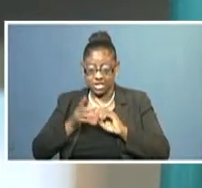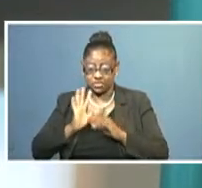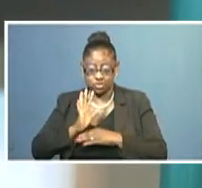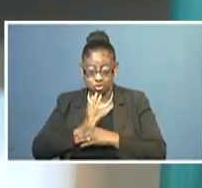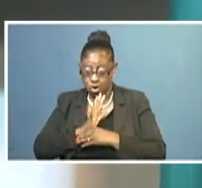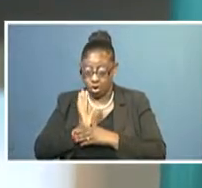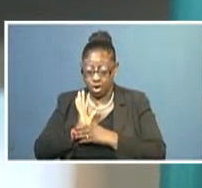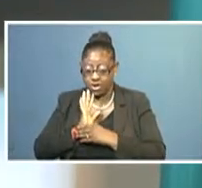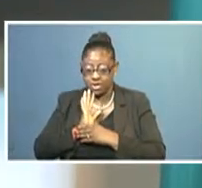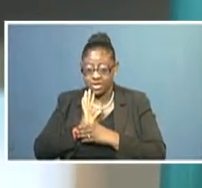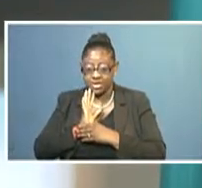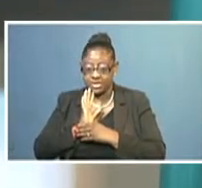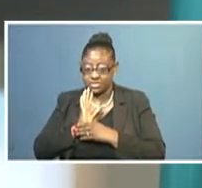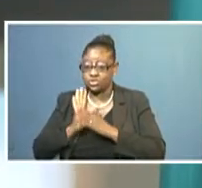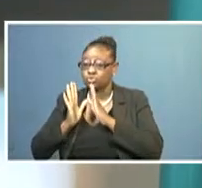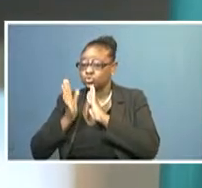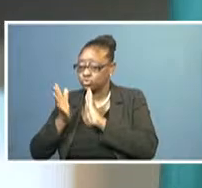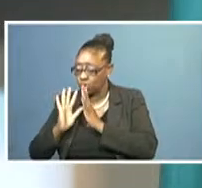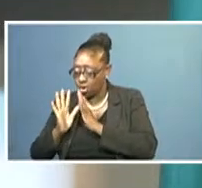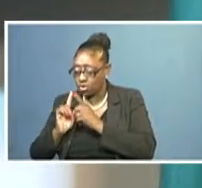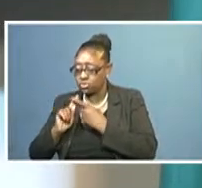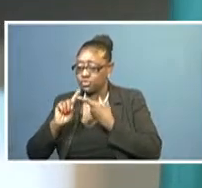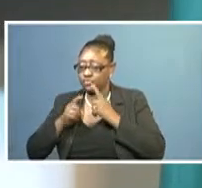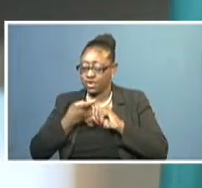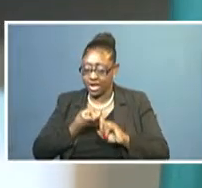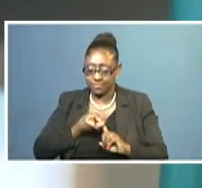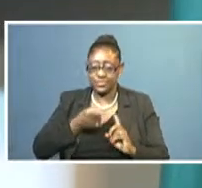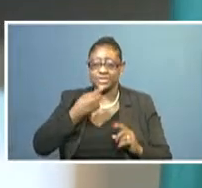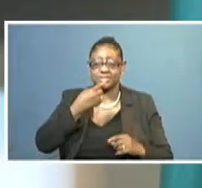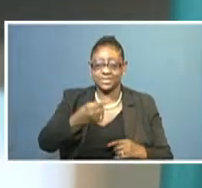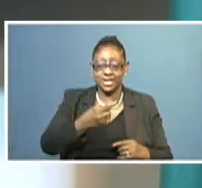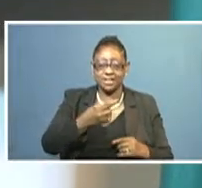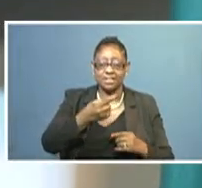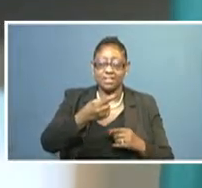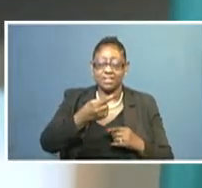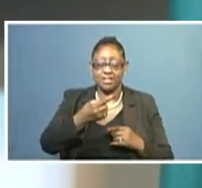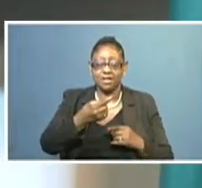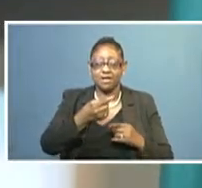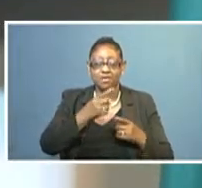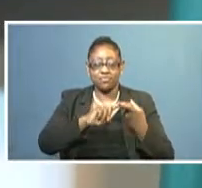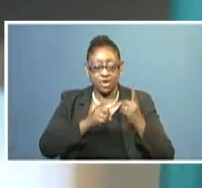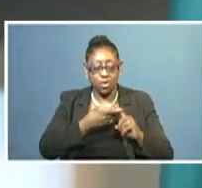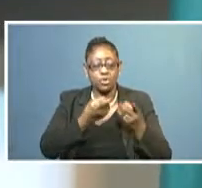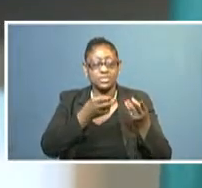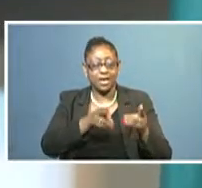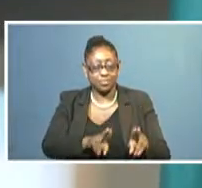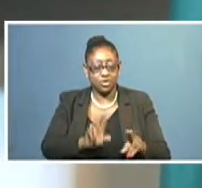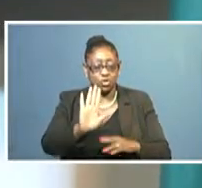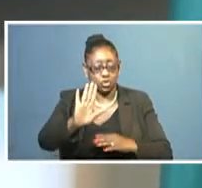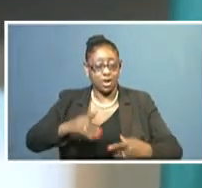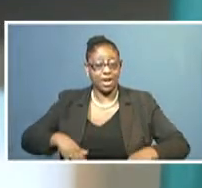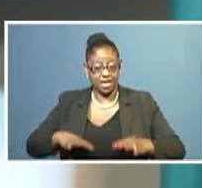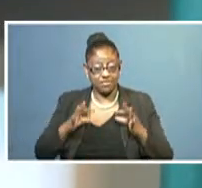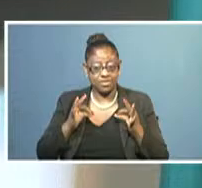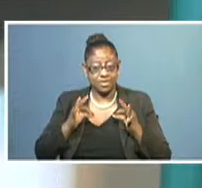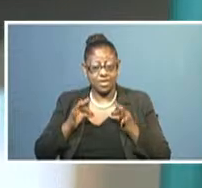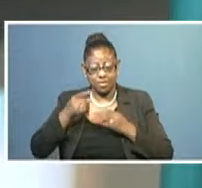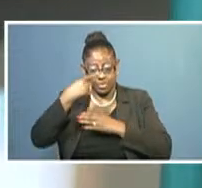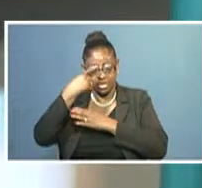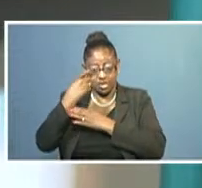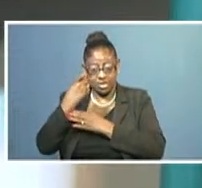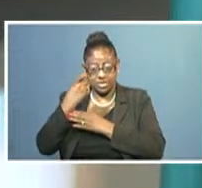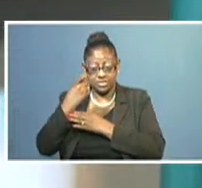yes, turn to your mentor if there's one. Tell somebody about what is happening in your life. Because one of the things